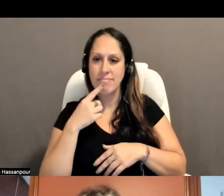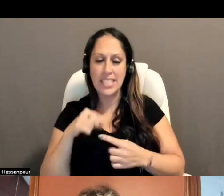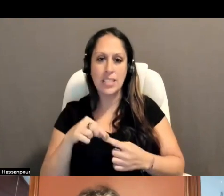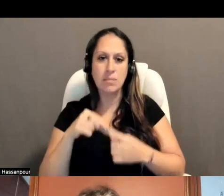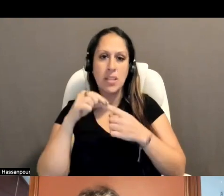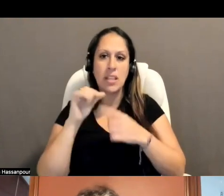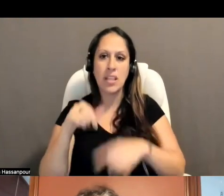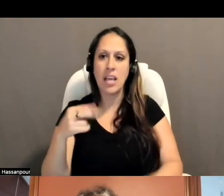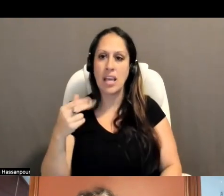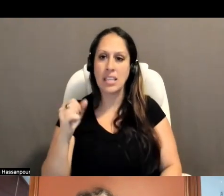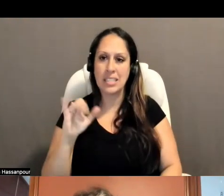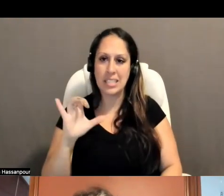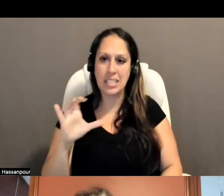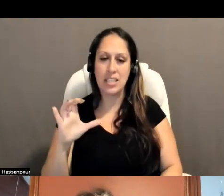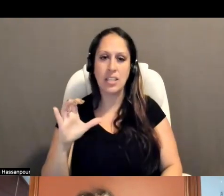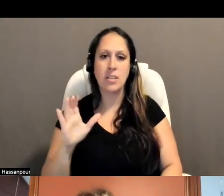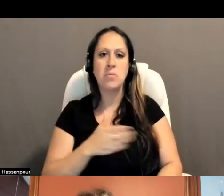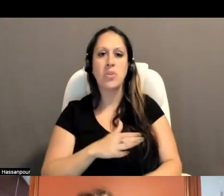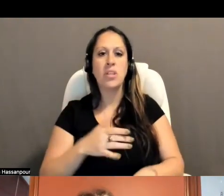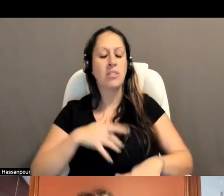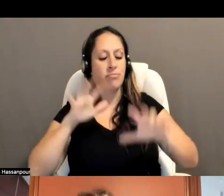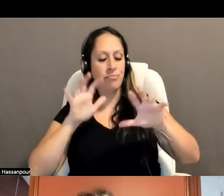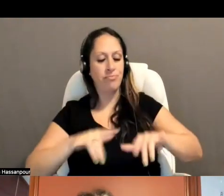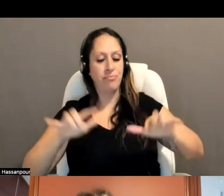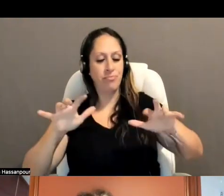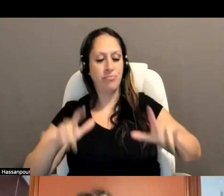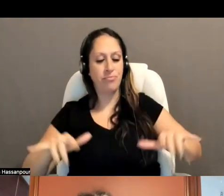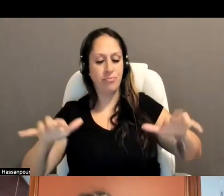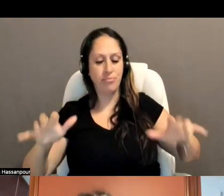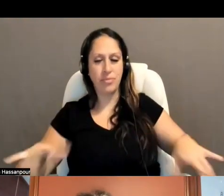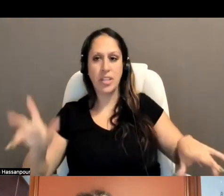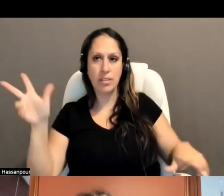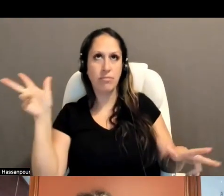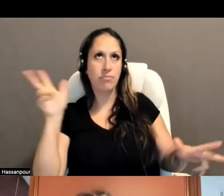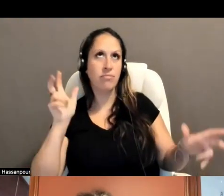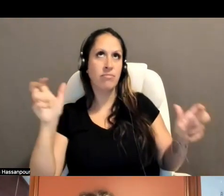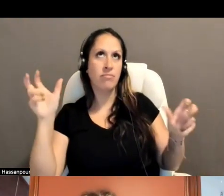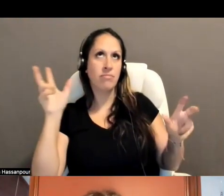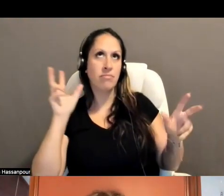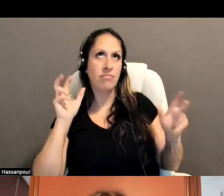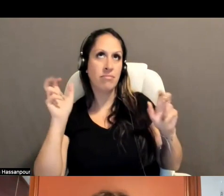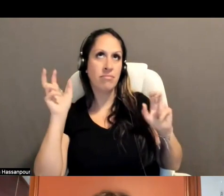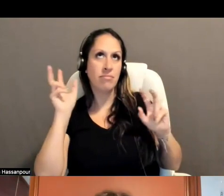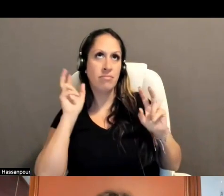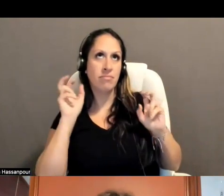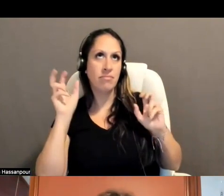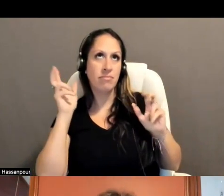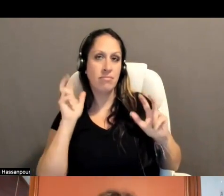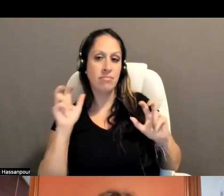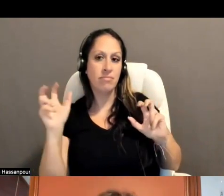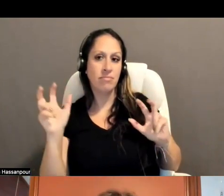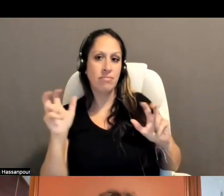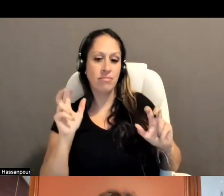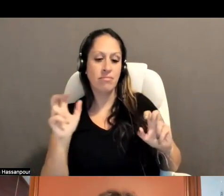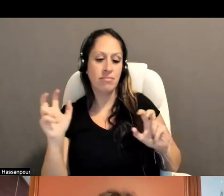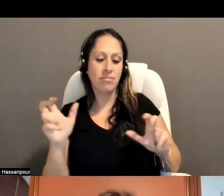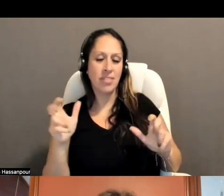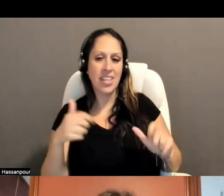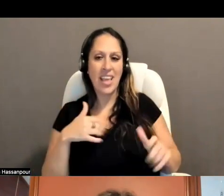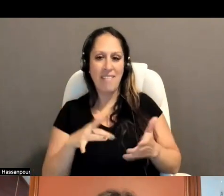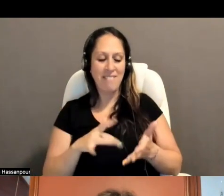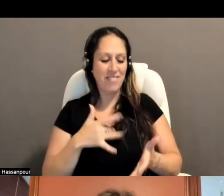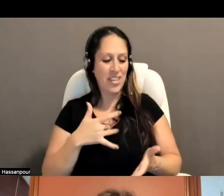Hasidic music. And I play most of it by ear. And when I do, I feel very